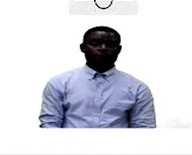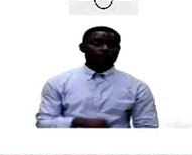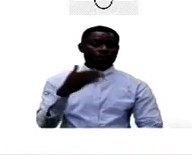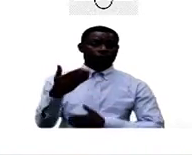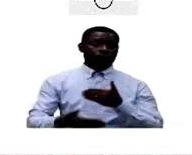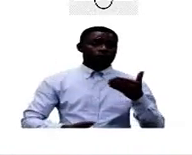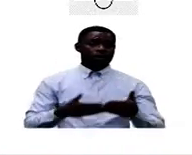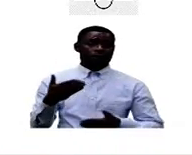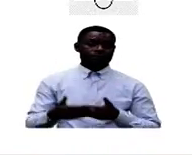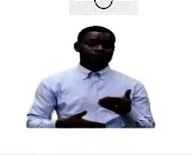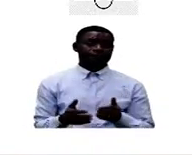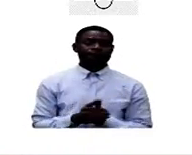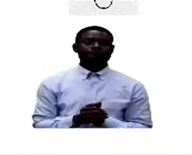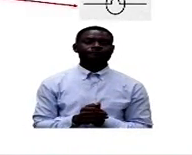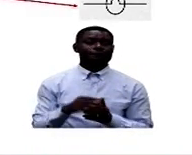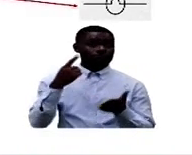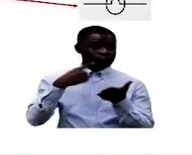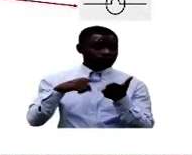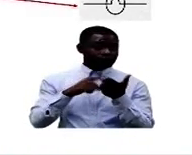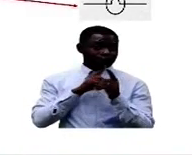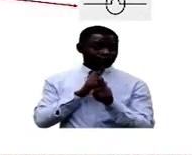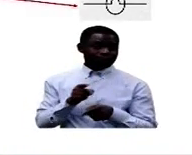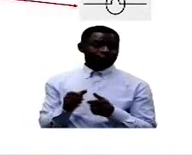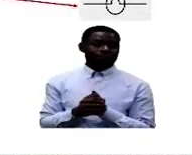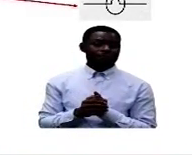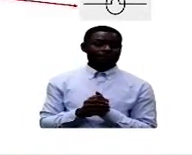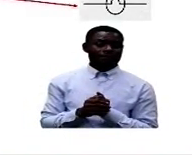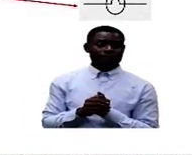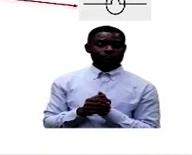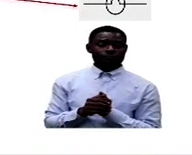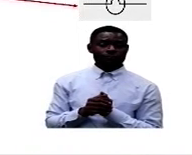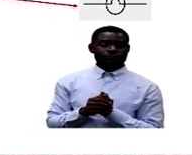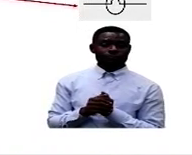Welcome back. Let's check our answers.